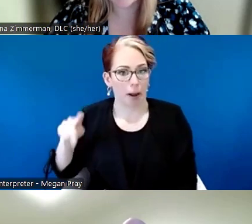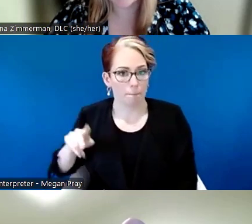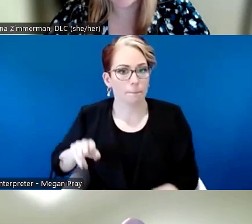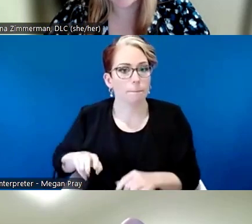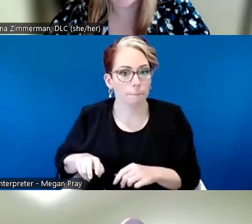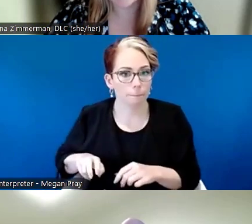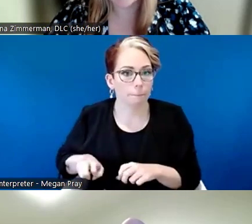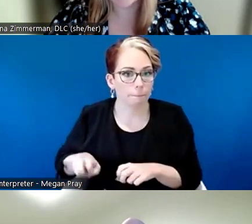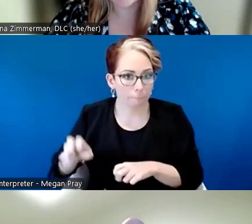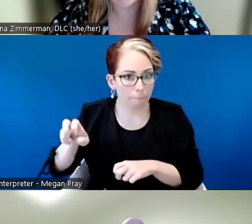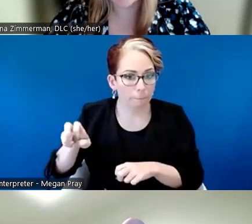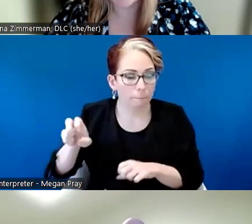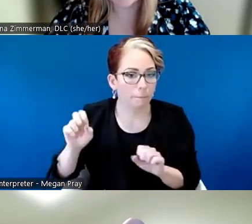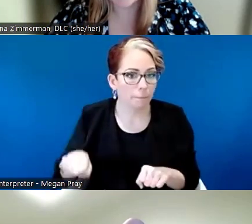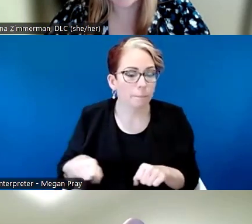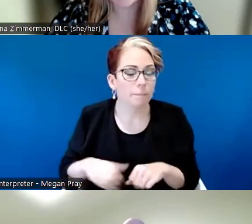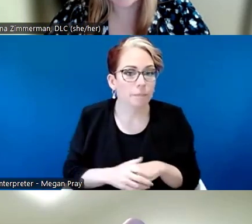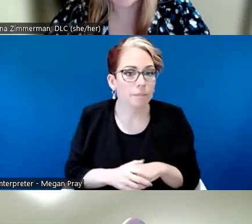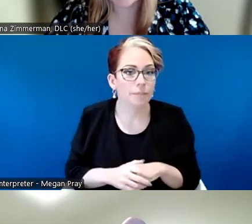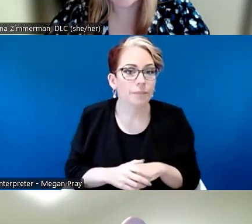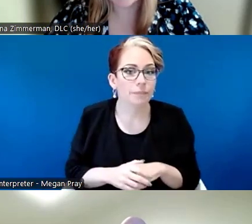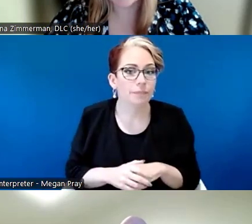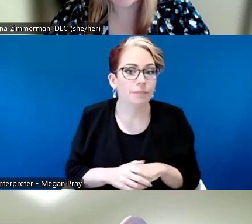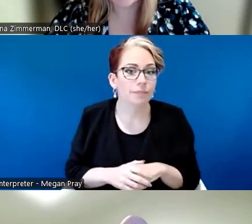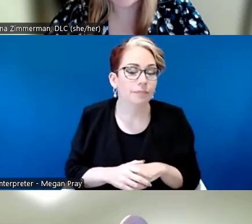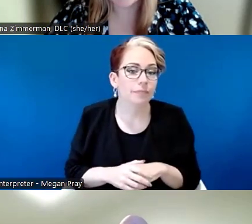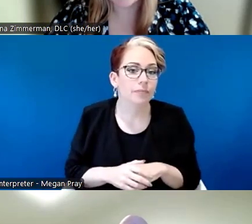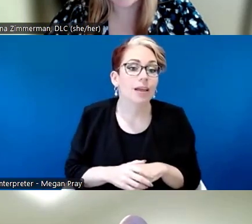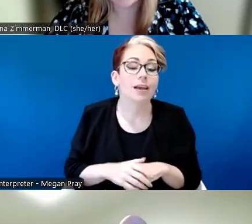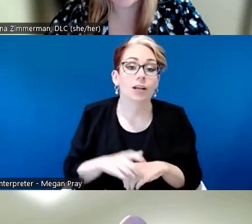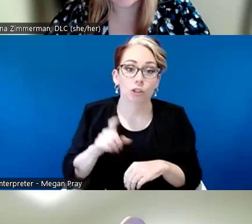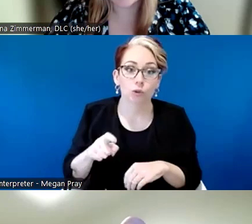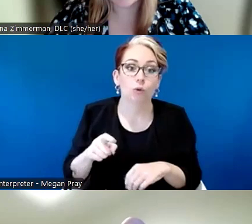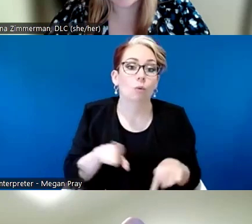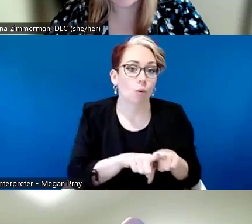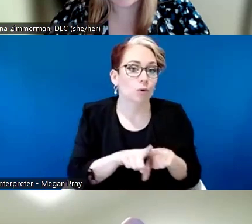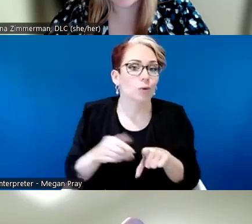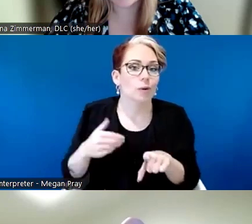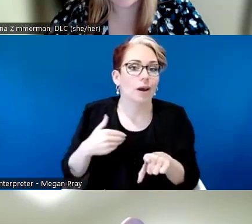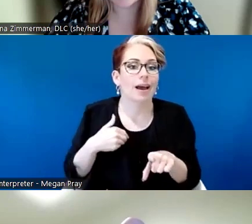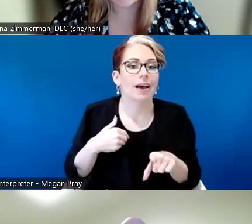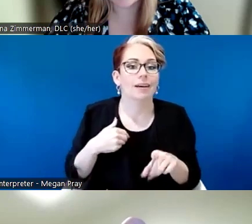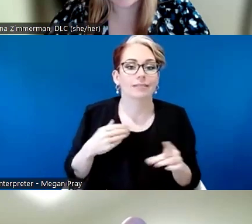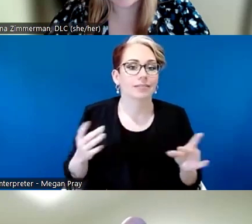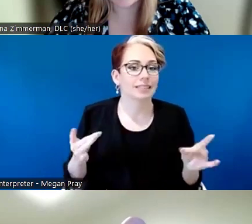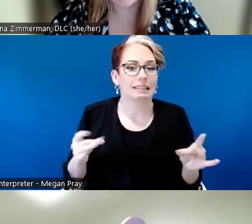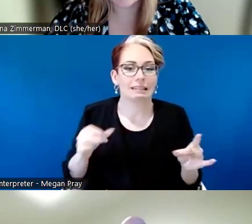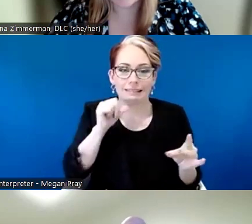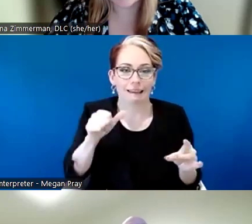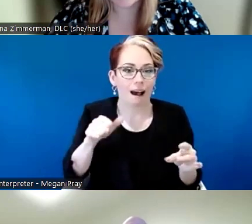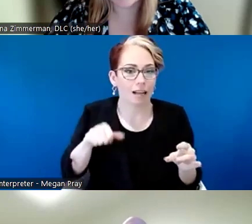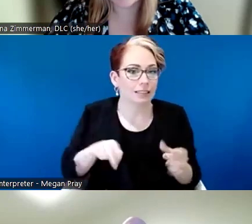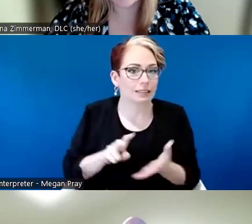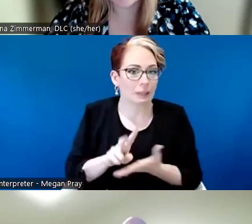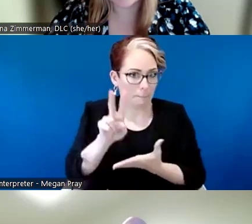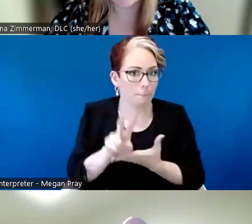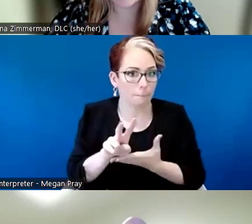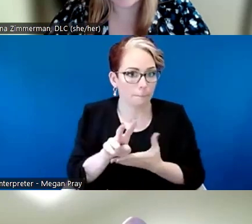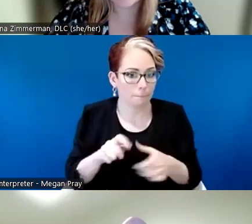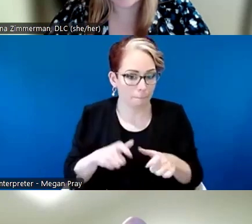level. Ramps that have non-slip walkways and handrails,